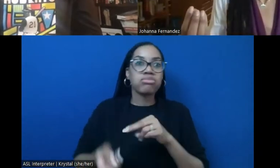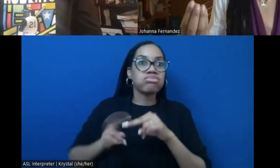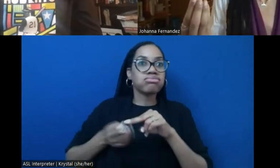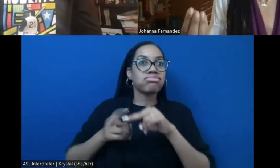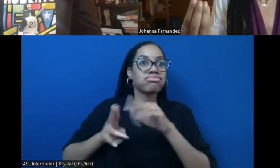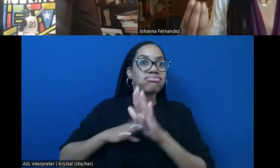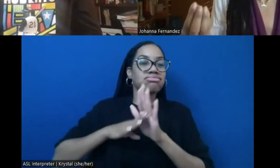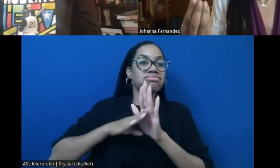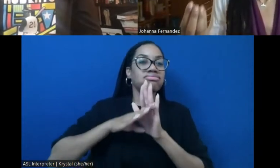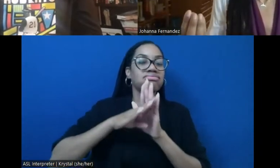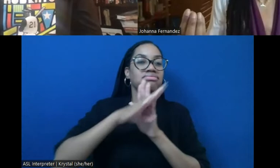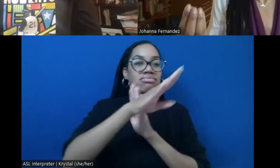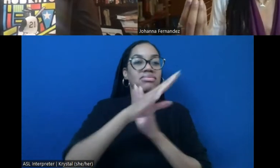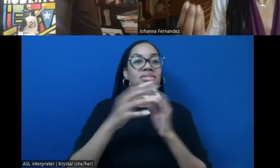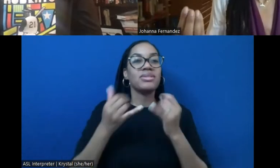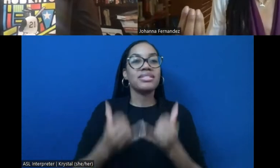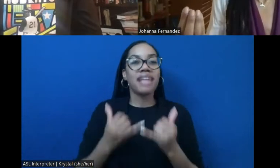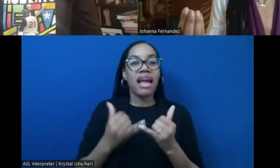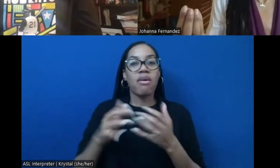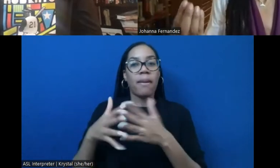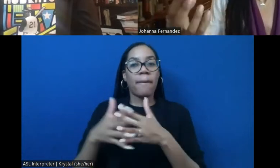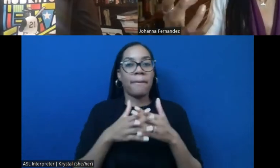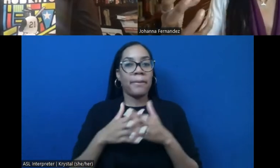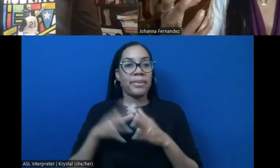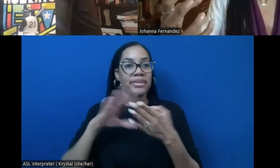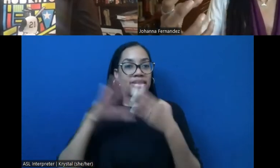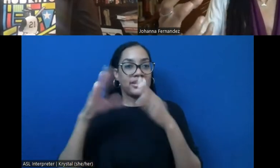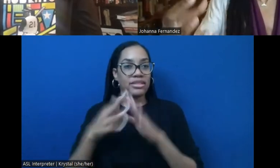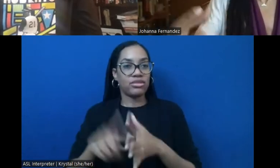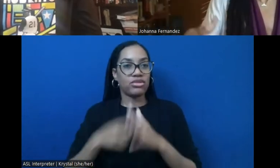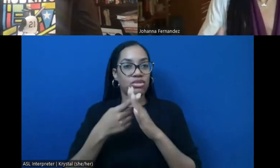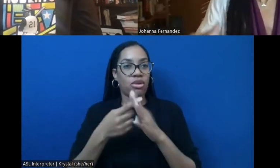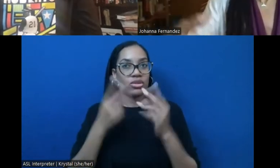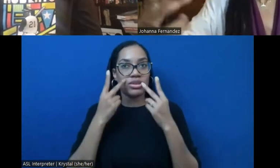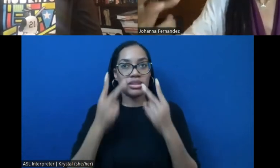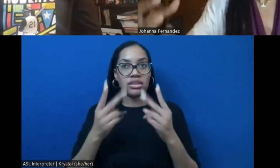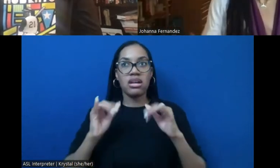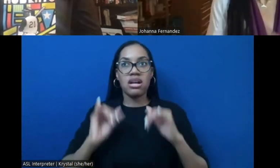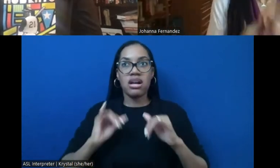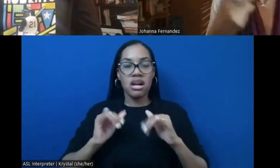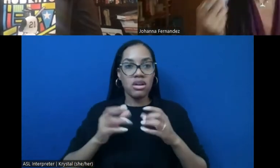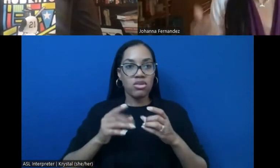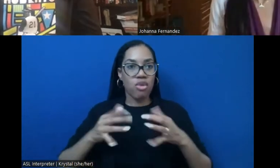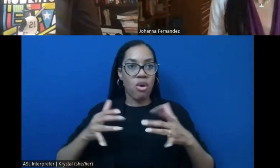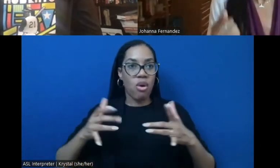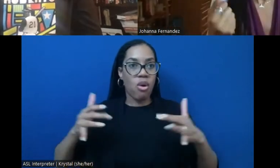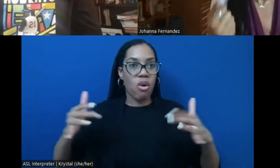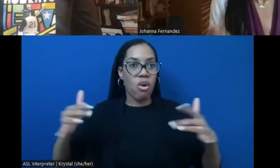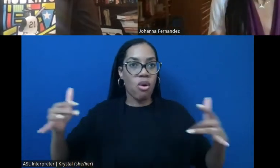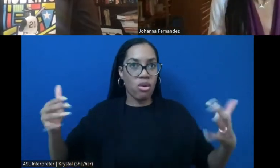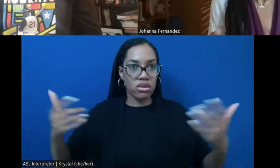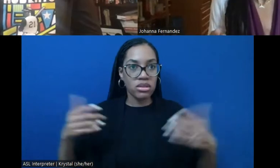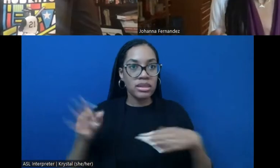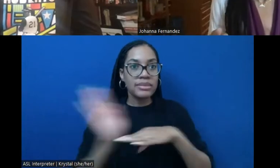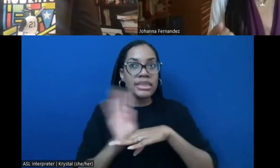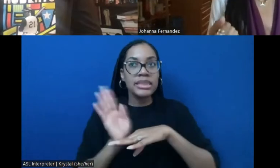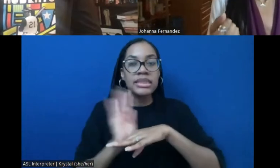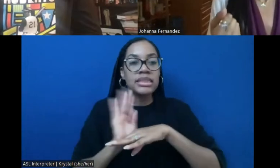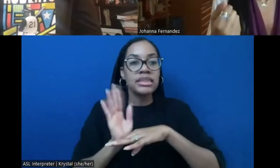reflect that growth and expansion. So there's an attempt to buy up all of this